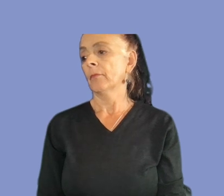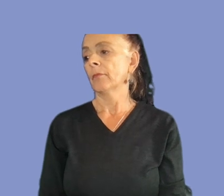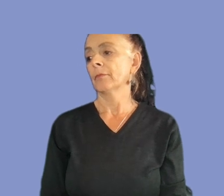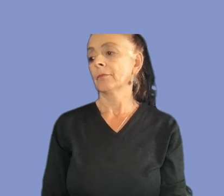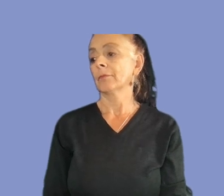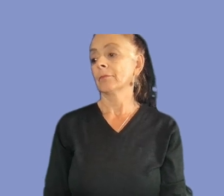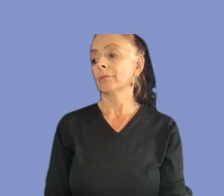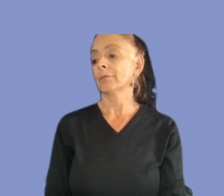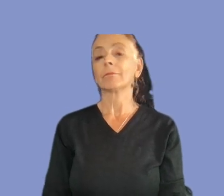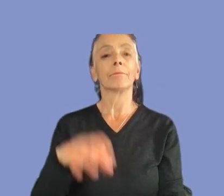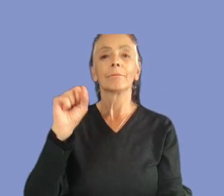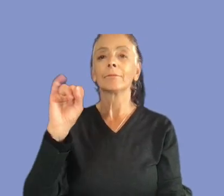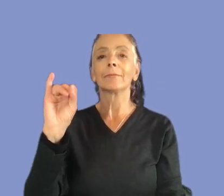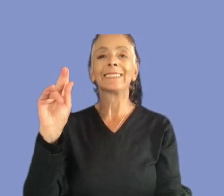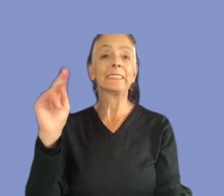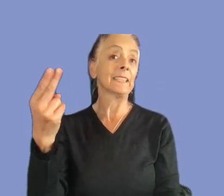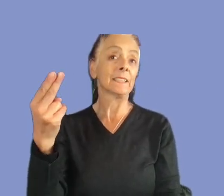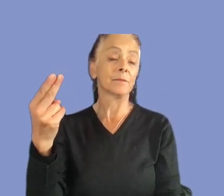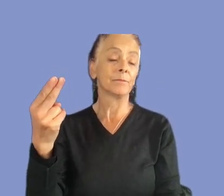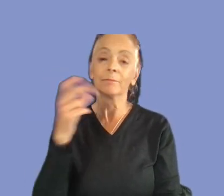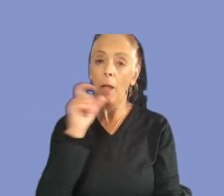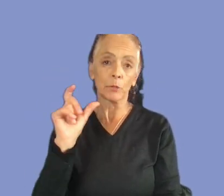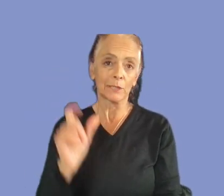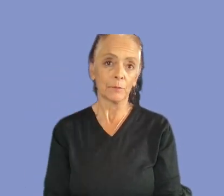This person is Sikh.